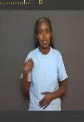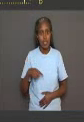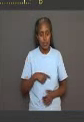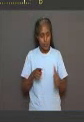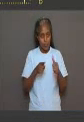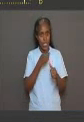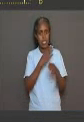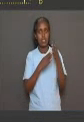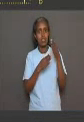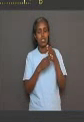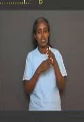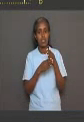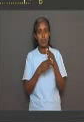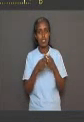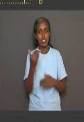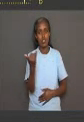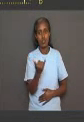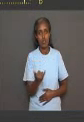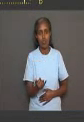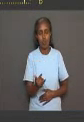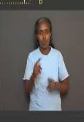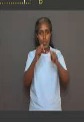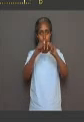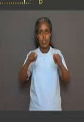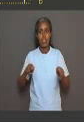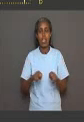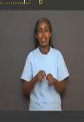Our first step is to draw triangle